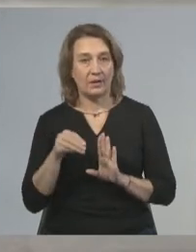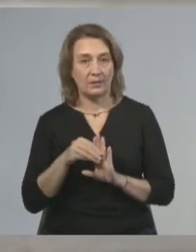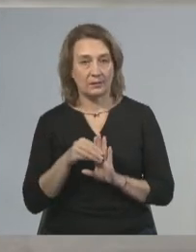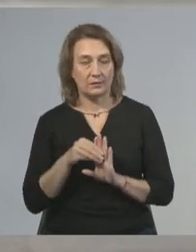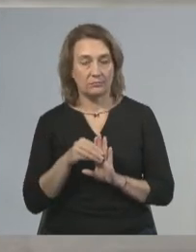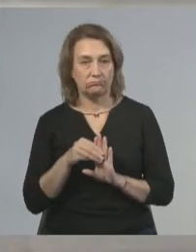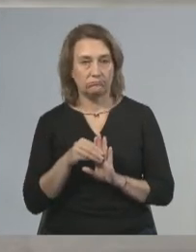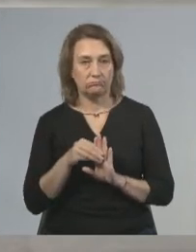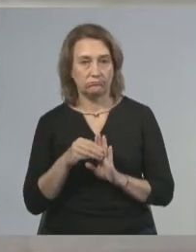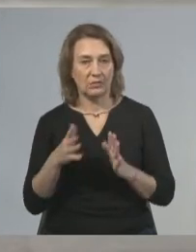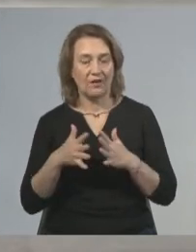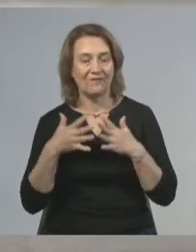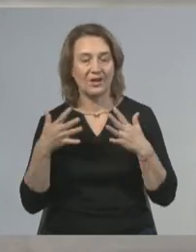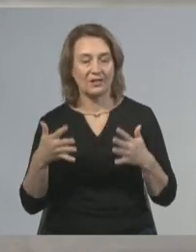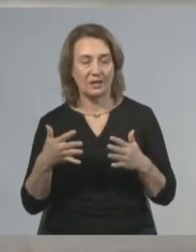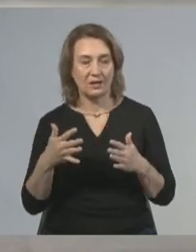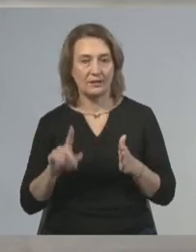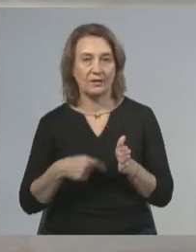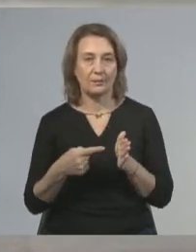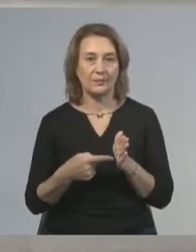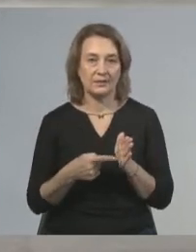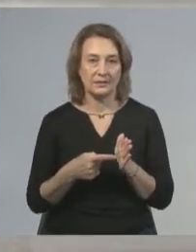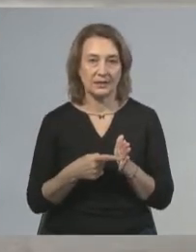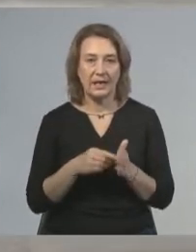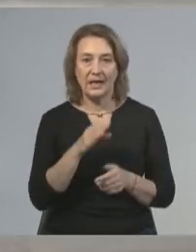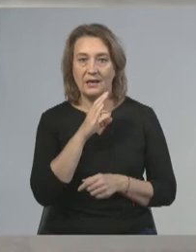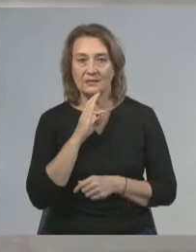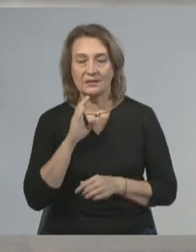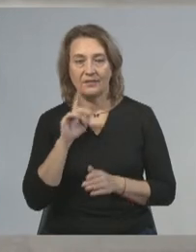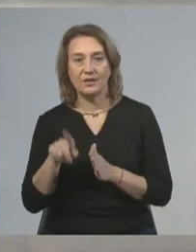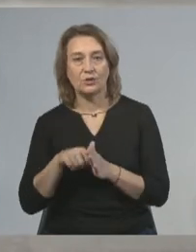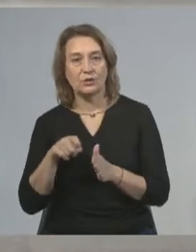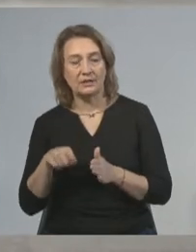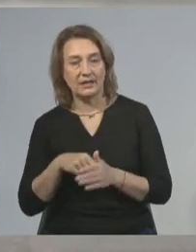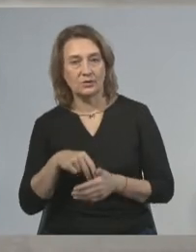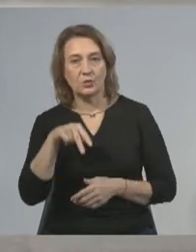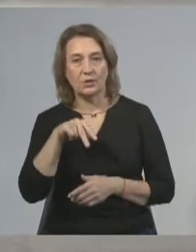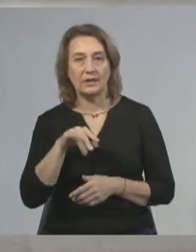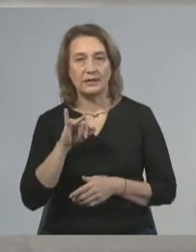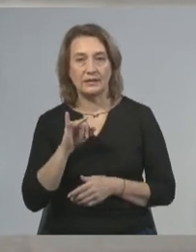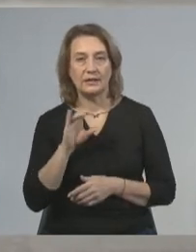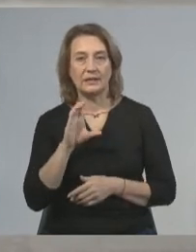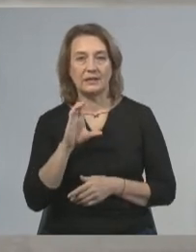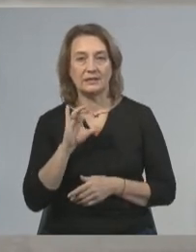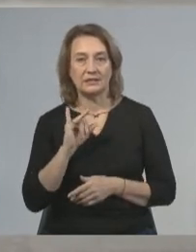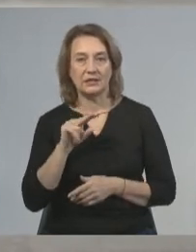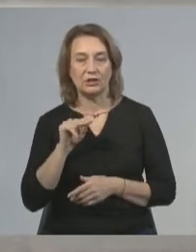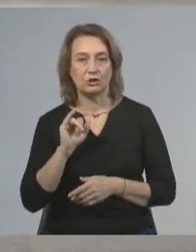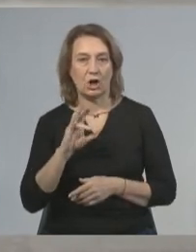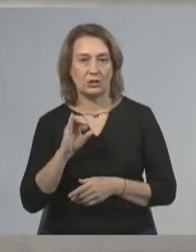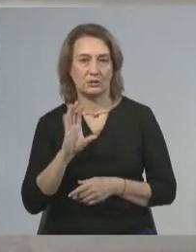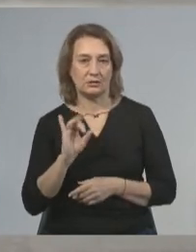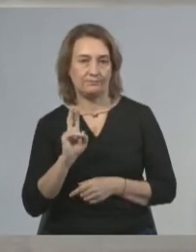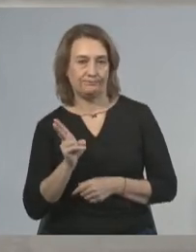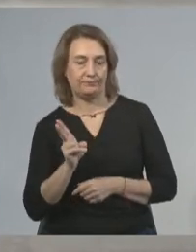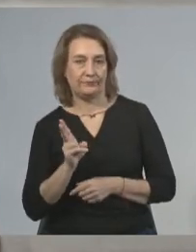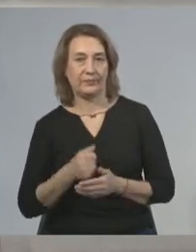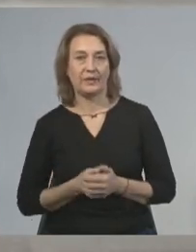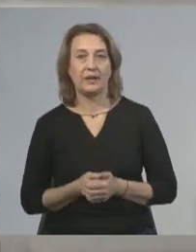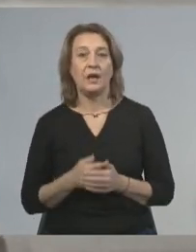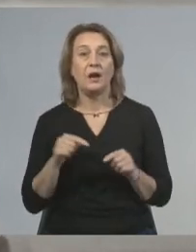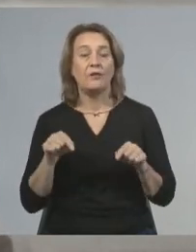and even in big cities of the luhans goblets such as lucy chance consider the nets they won't uh elections